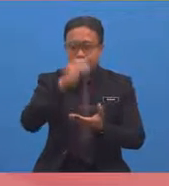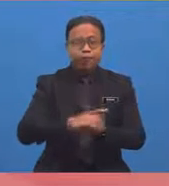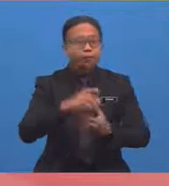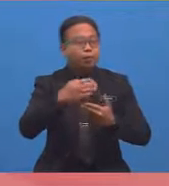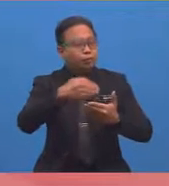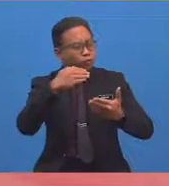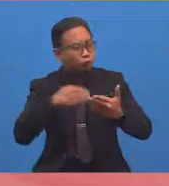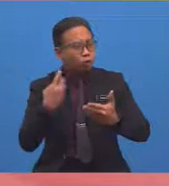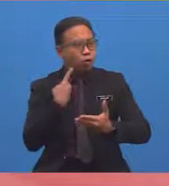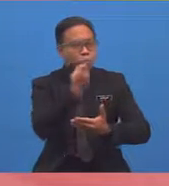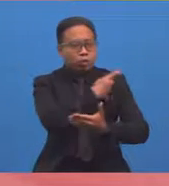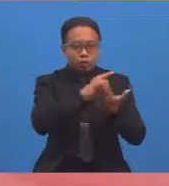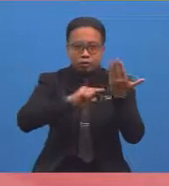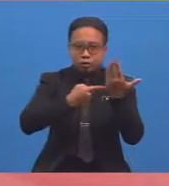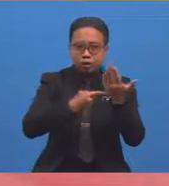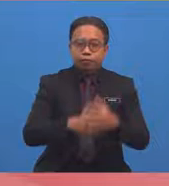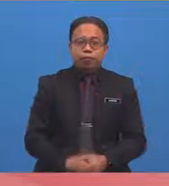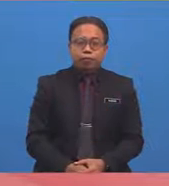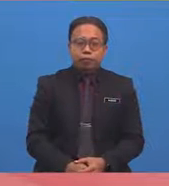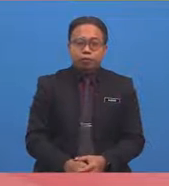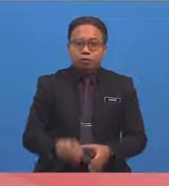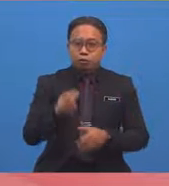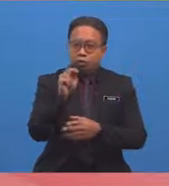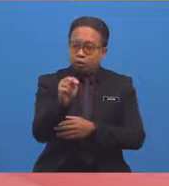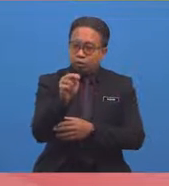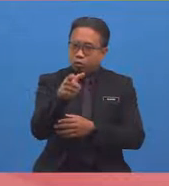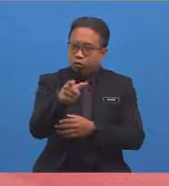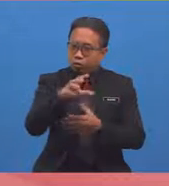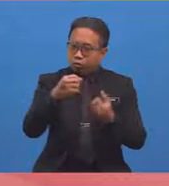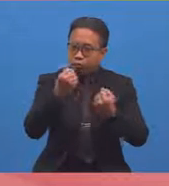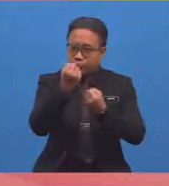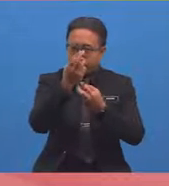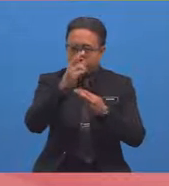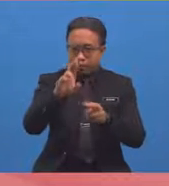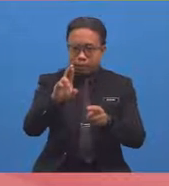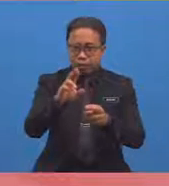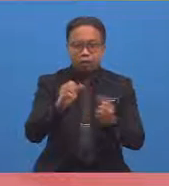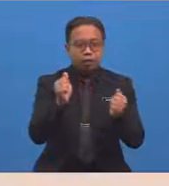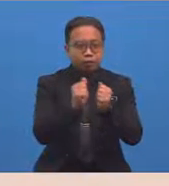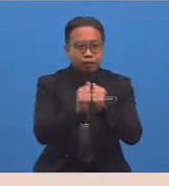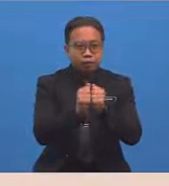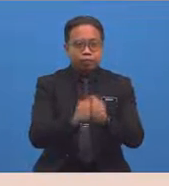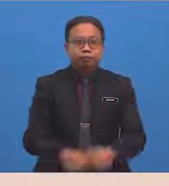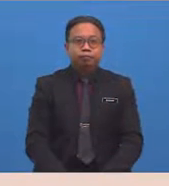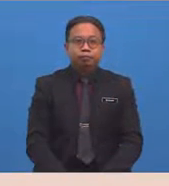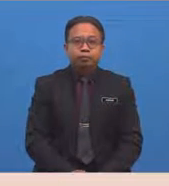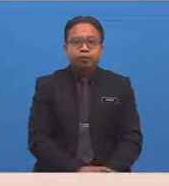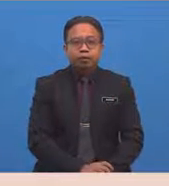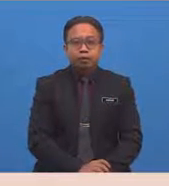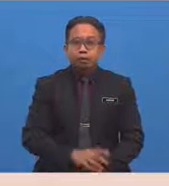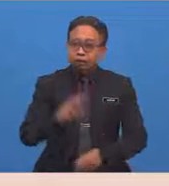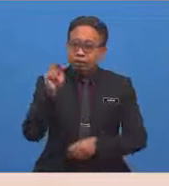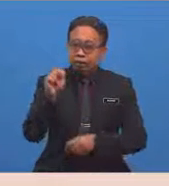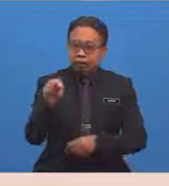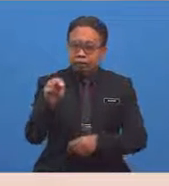we begin our lesson today, I will need all of you at home to prepare a few things. You will need